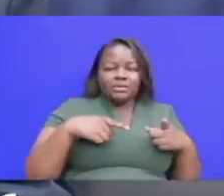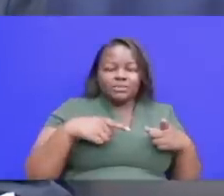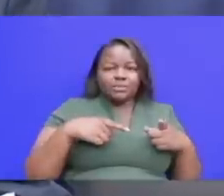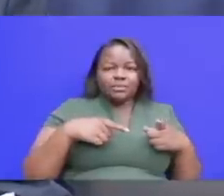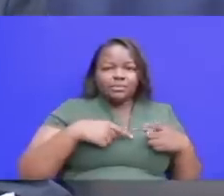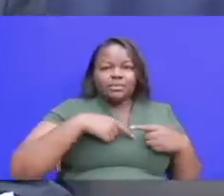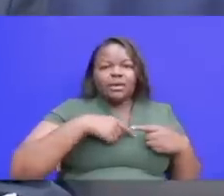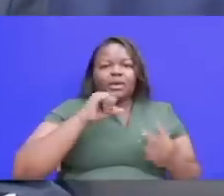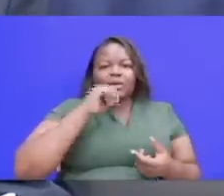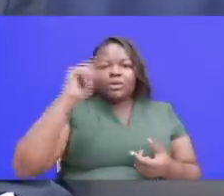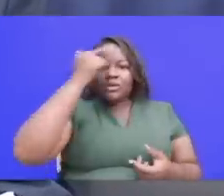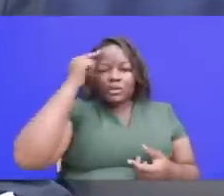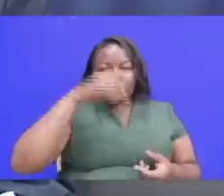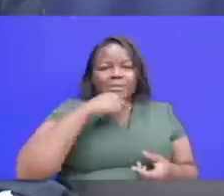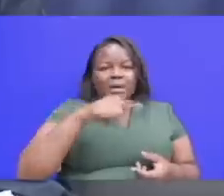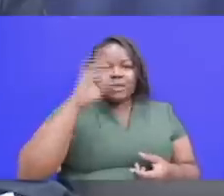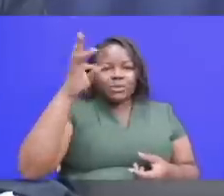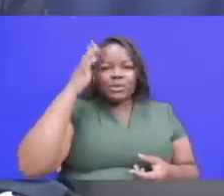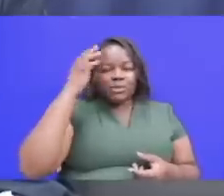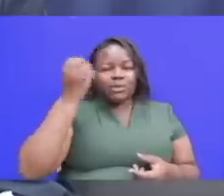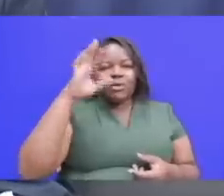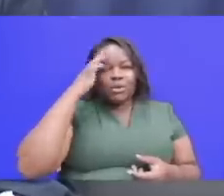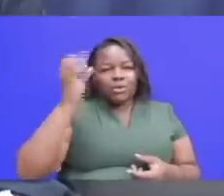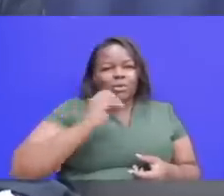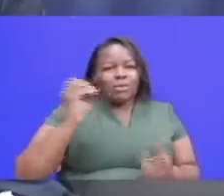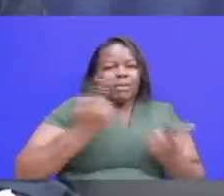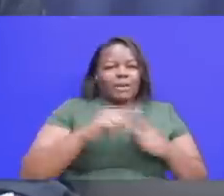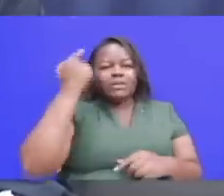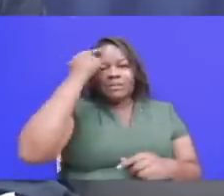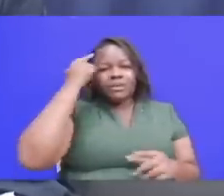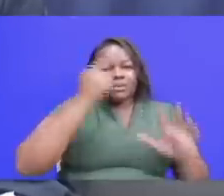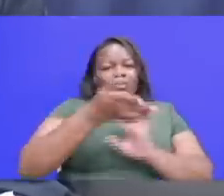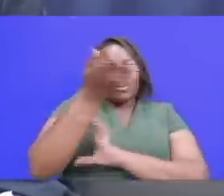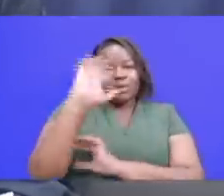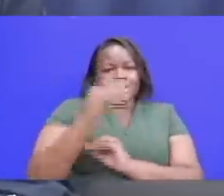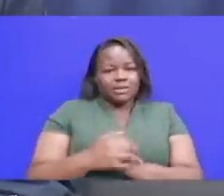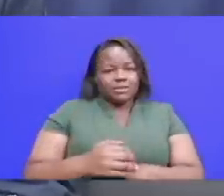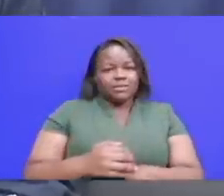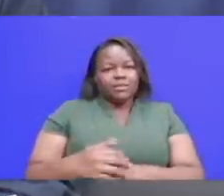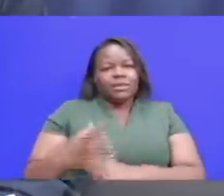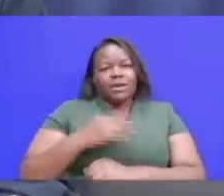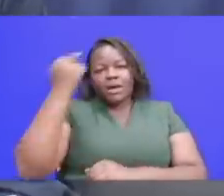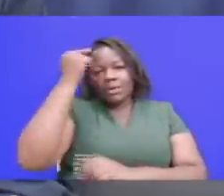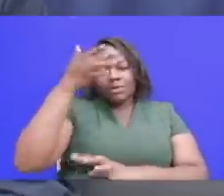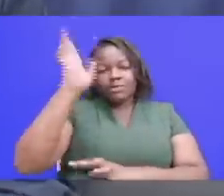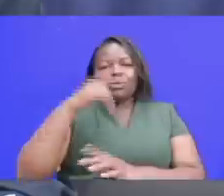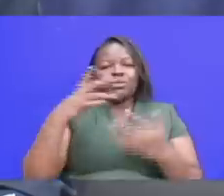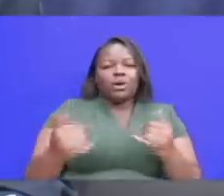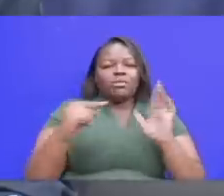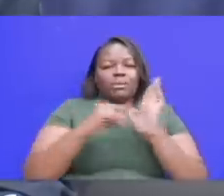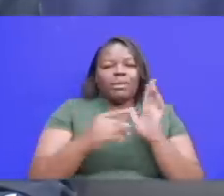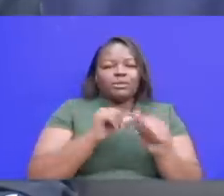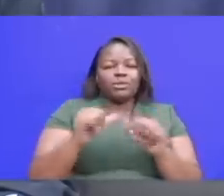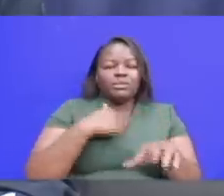because Potiphar will know or will not know, mm-hmm. but because of God. Mm. Because of God. Because of God. So the points I